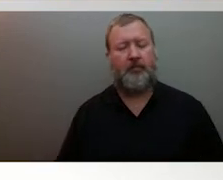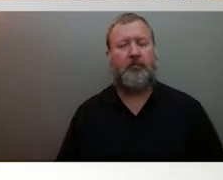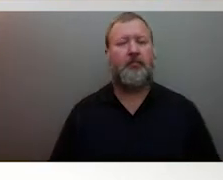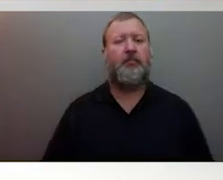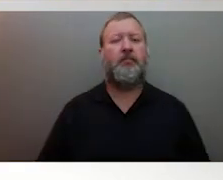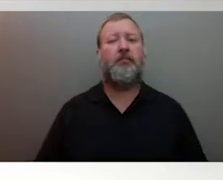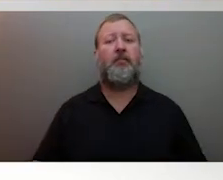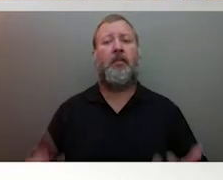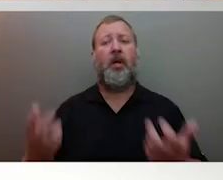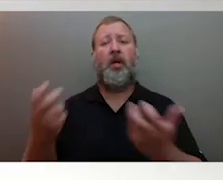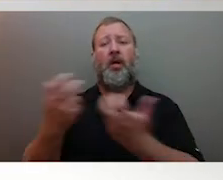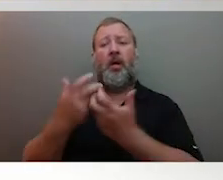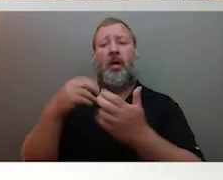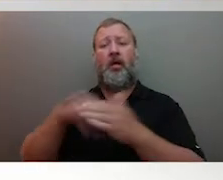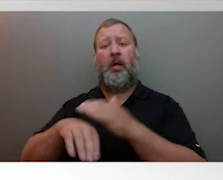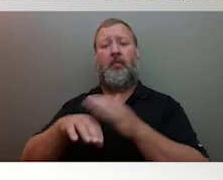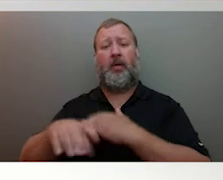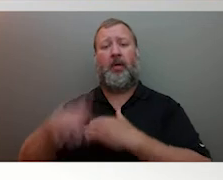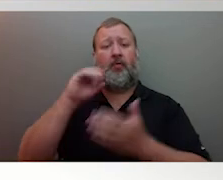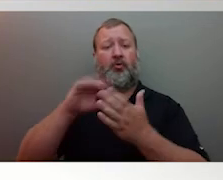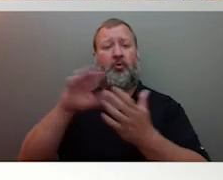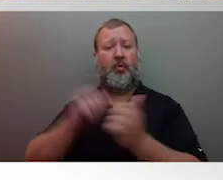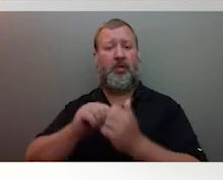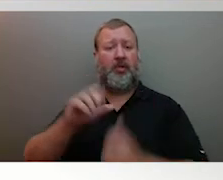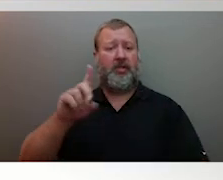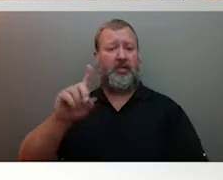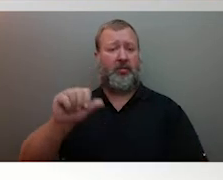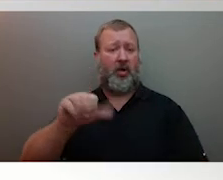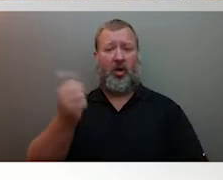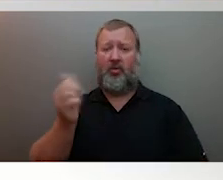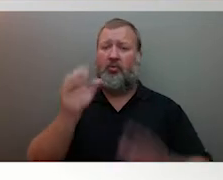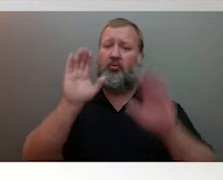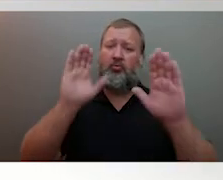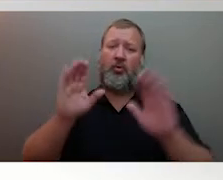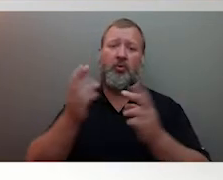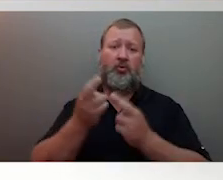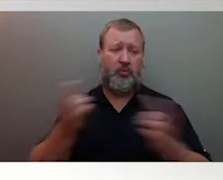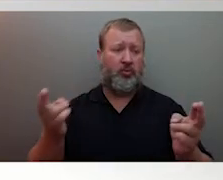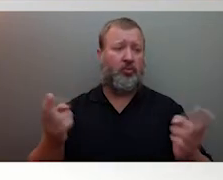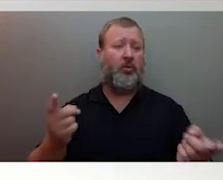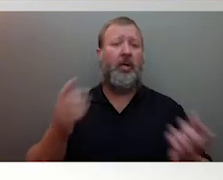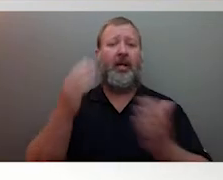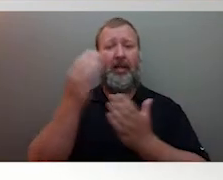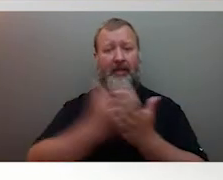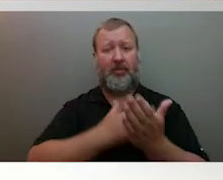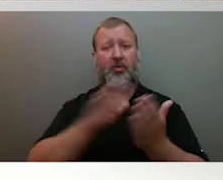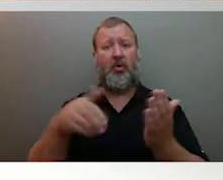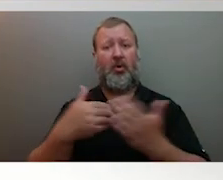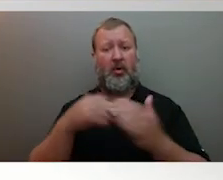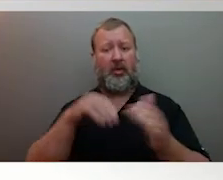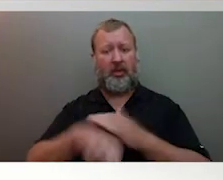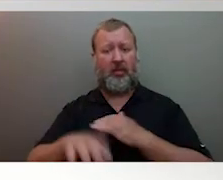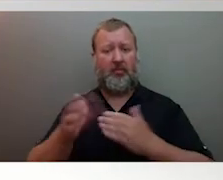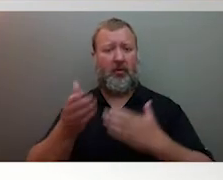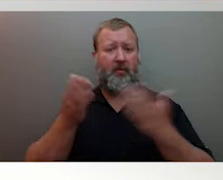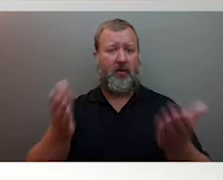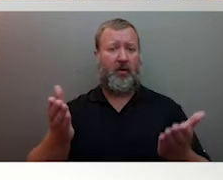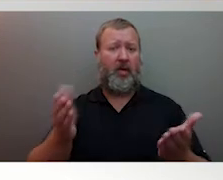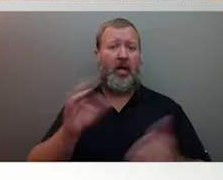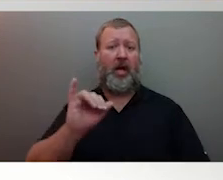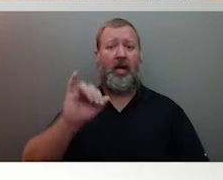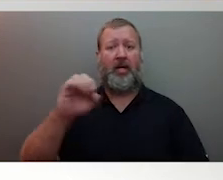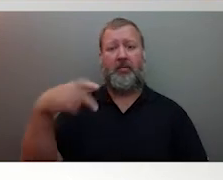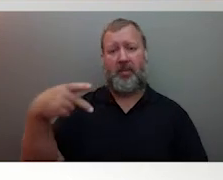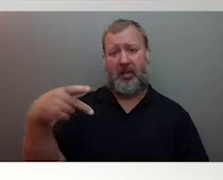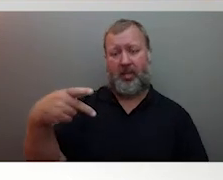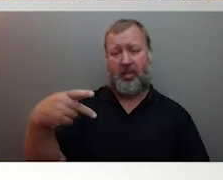Accommodations, assisting students with disability. Another great resource. It lists all the accommodations that can be provided on an IEP.